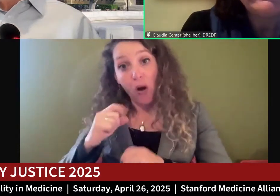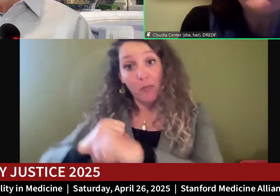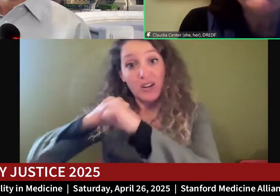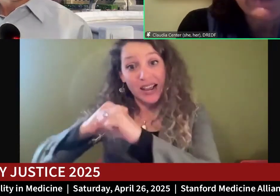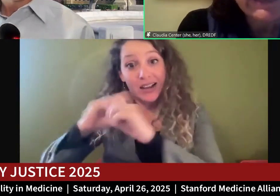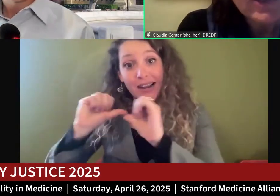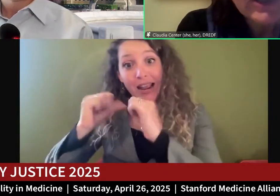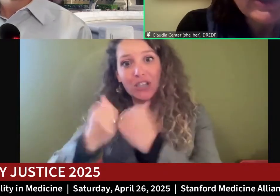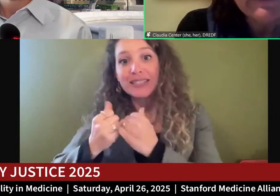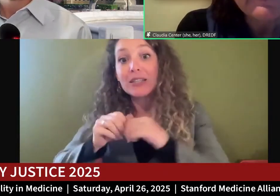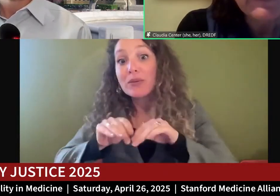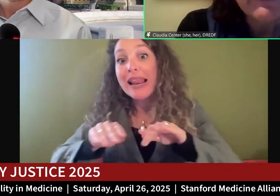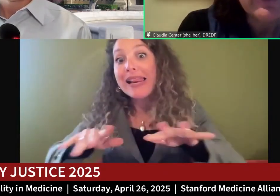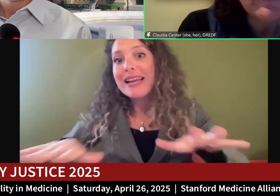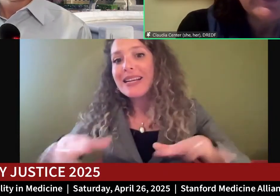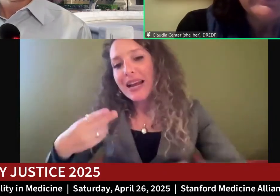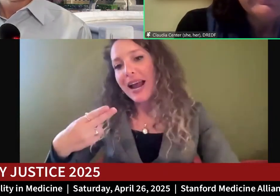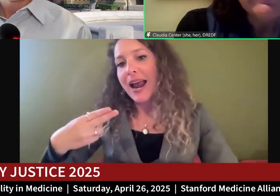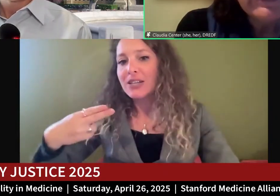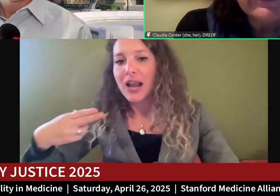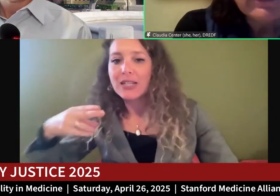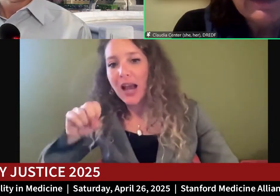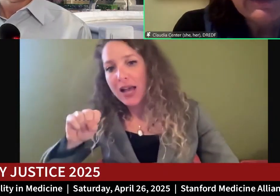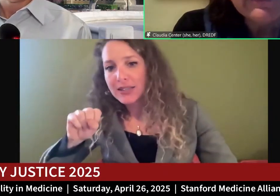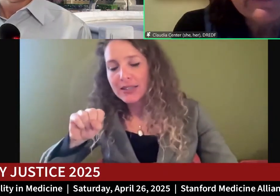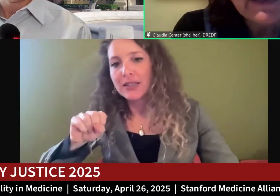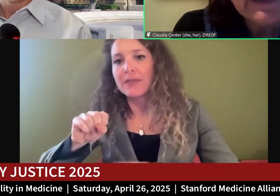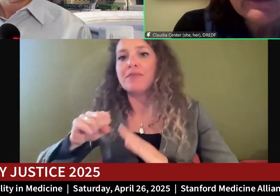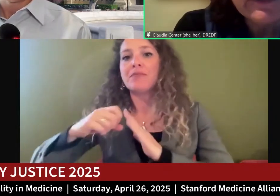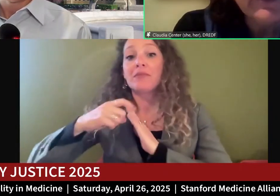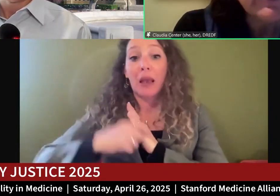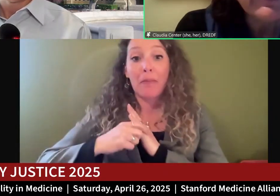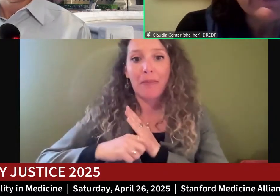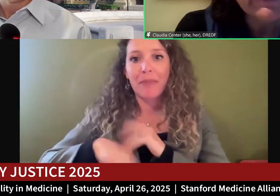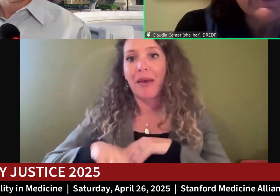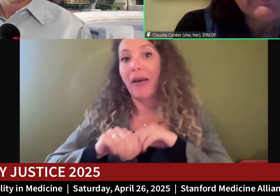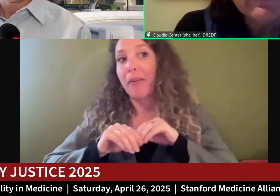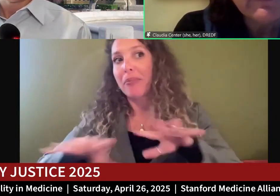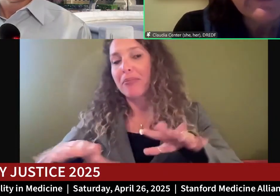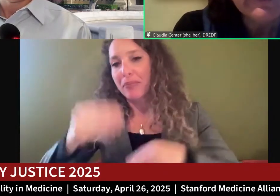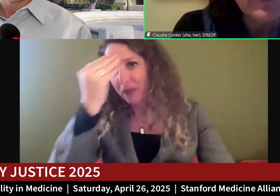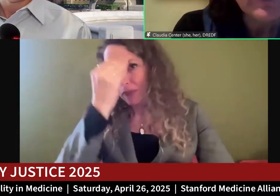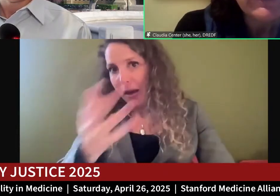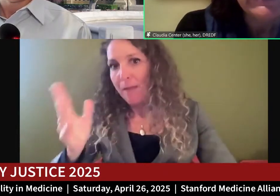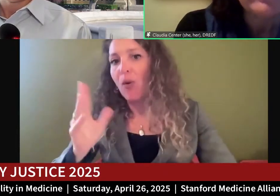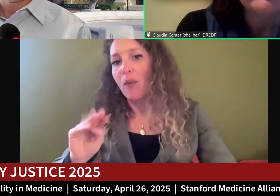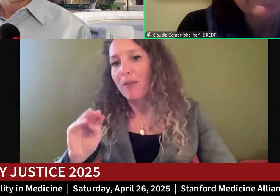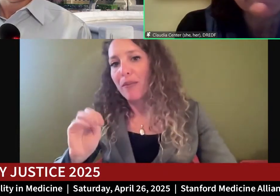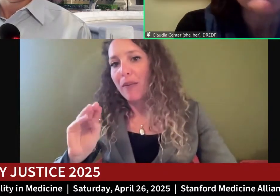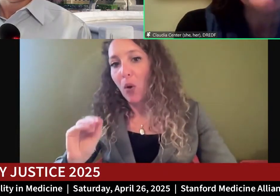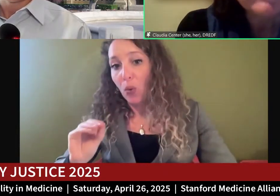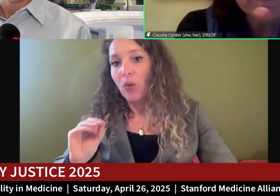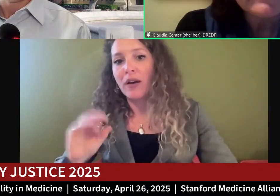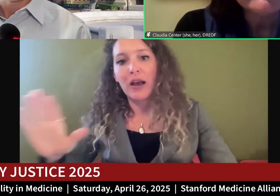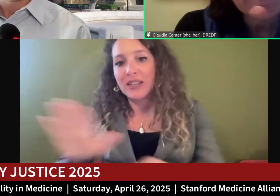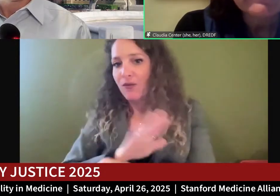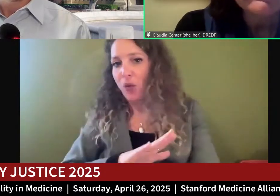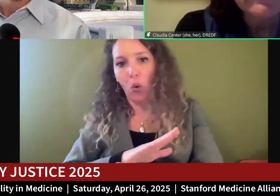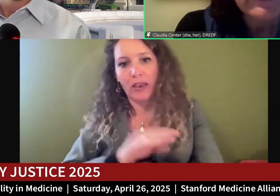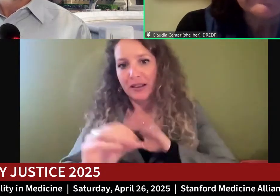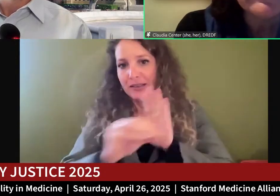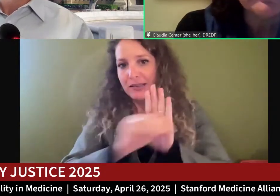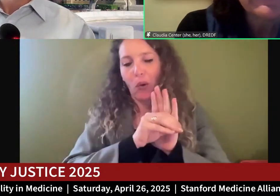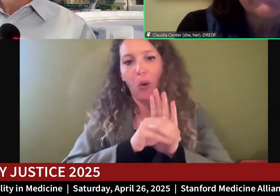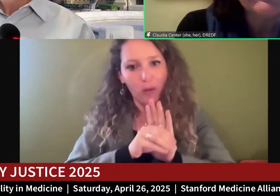a leaked HHS memo that has that, completely zeroed out.